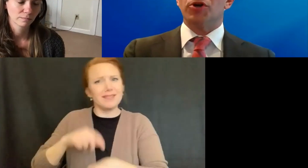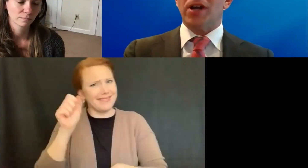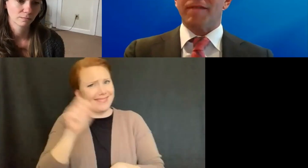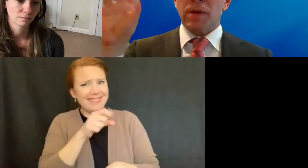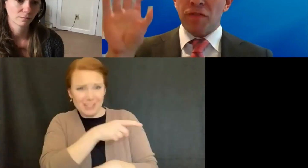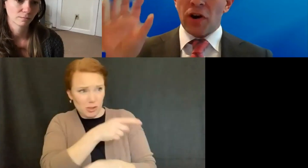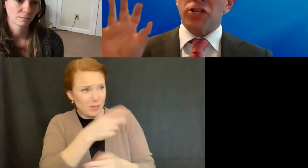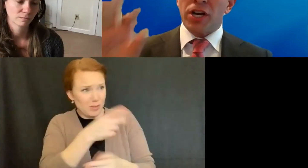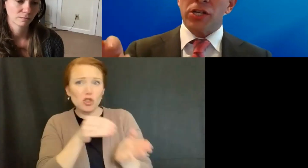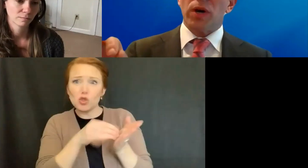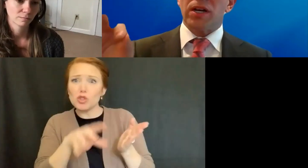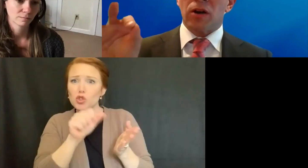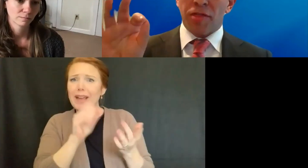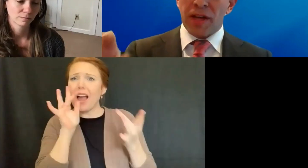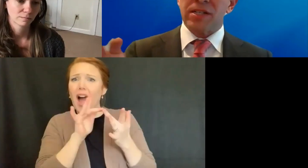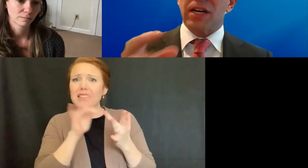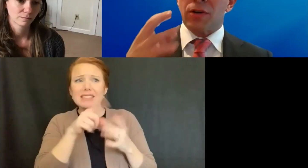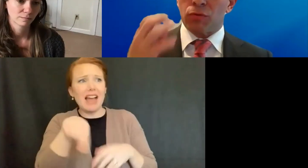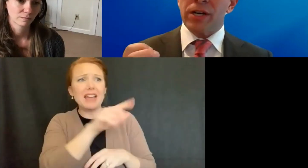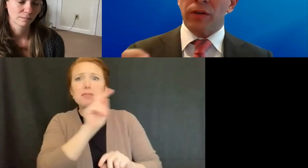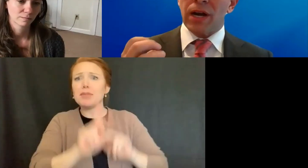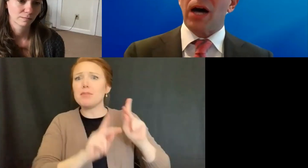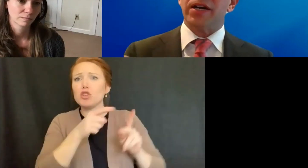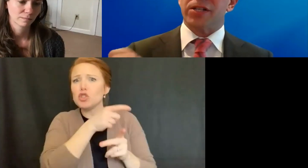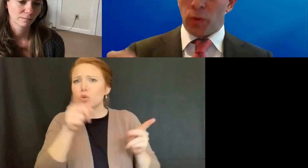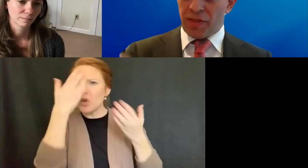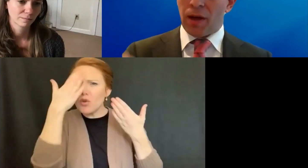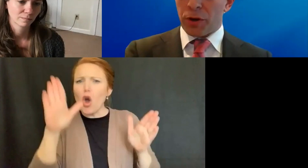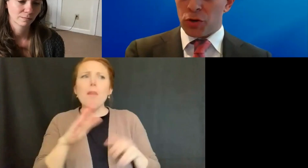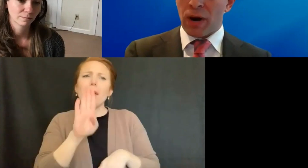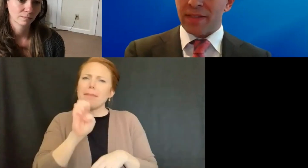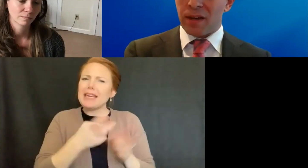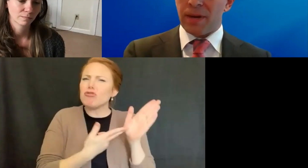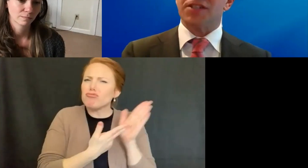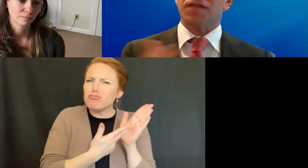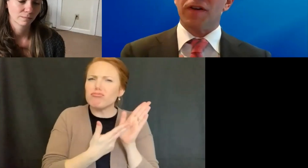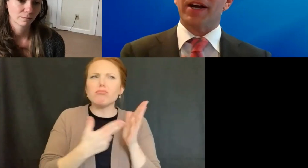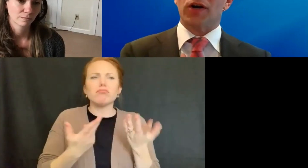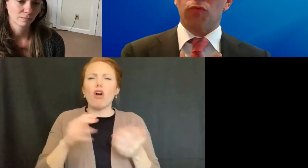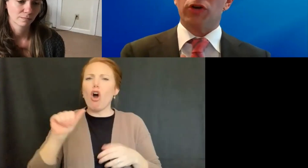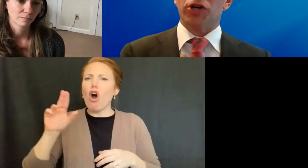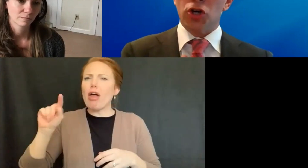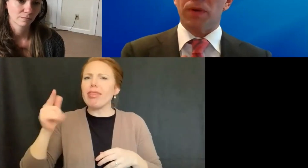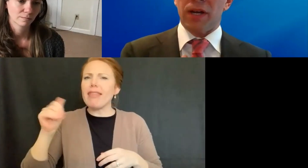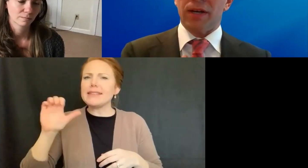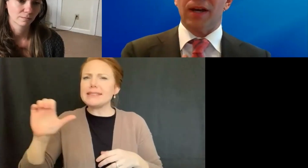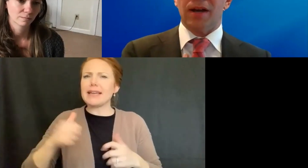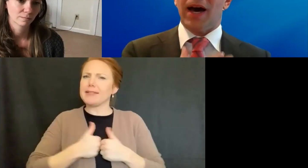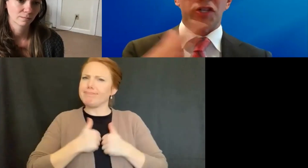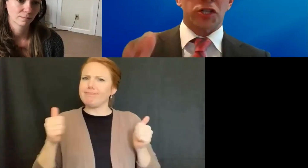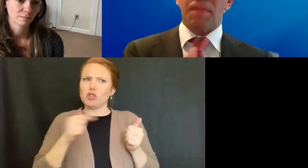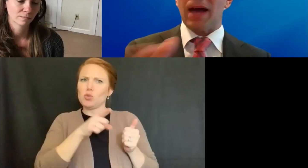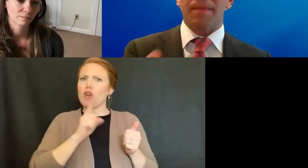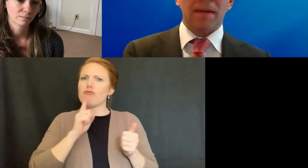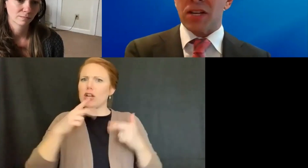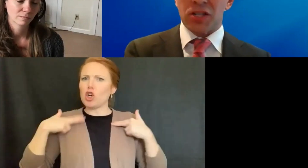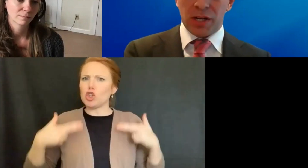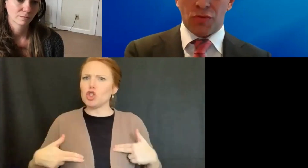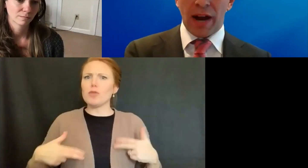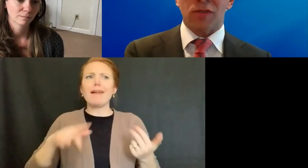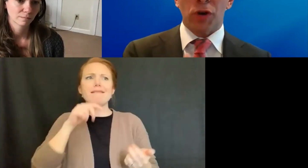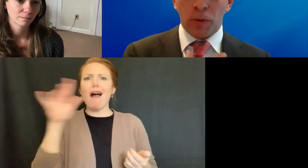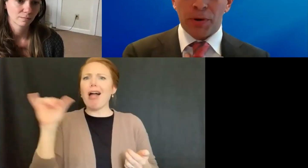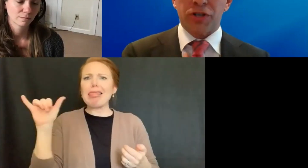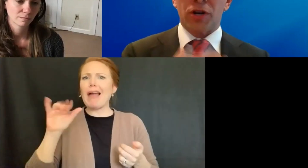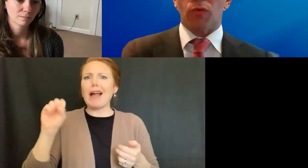know, but you have to be very genuine and authentic and real and honest with them when you write them. It has to feel like a real human not a spammy